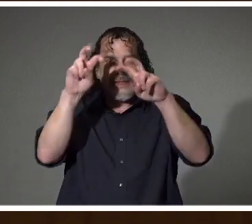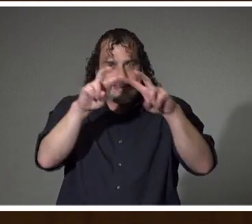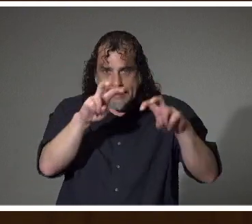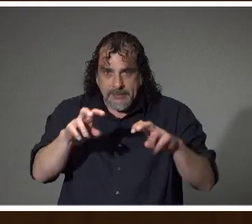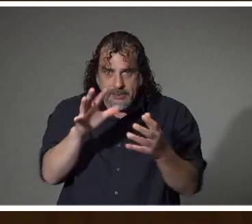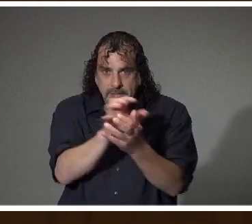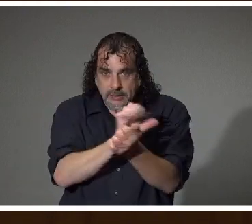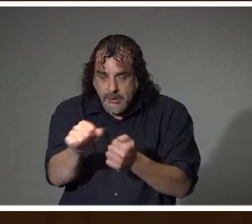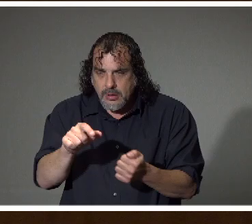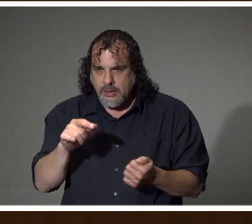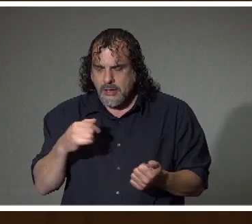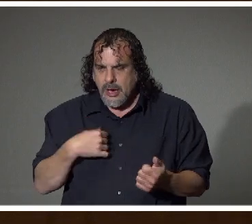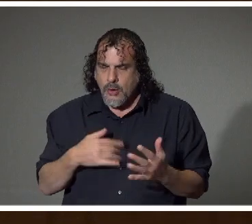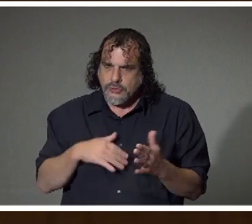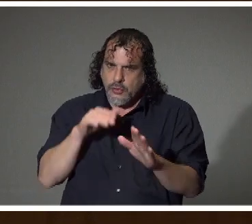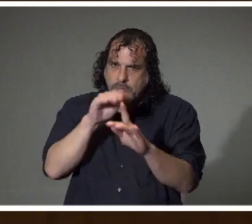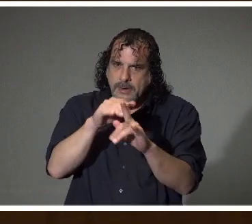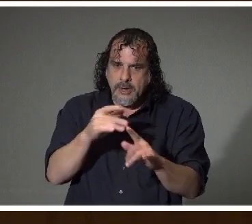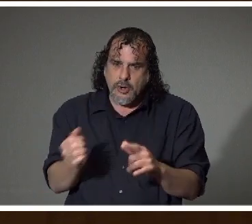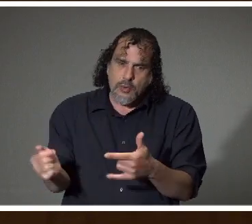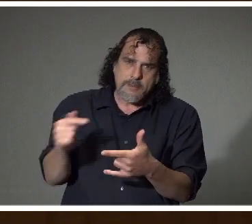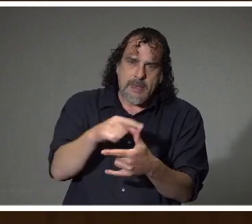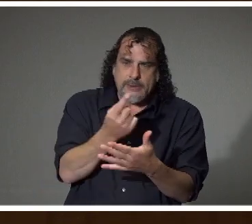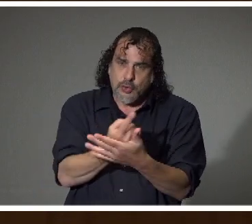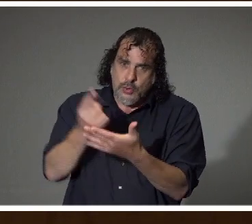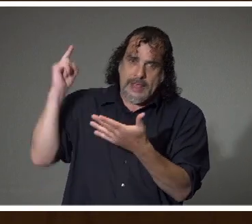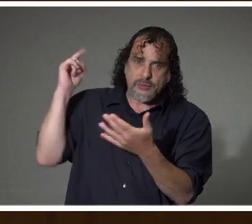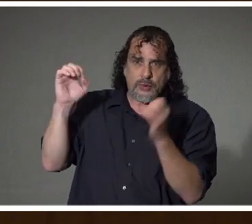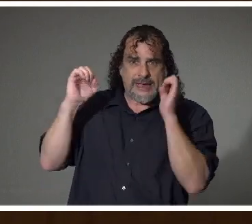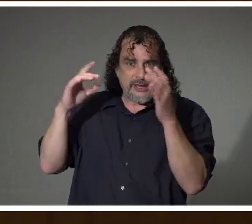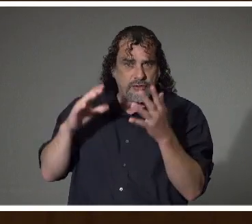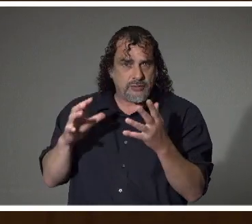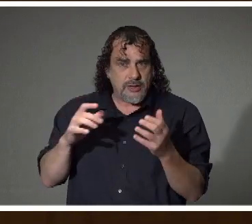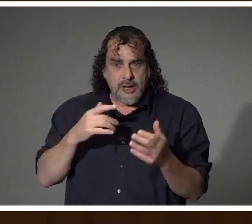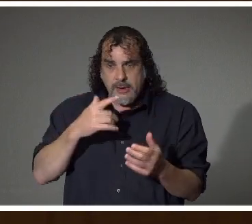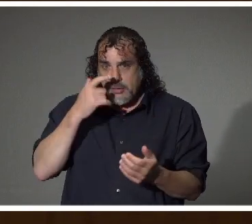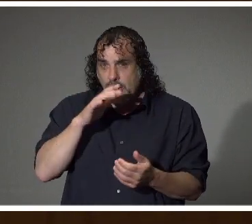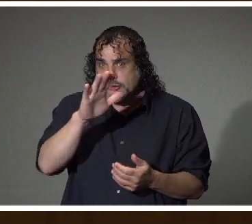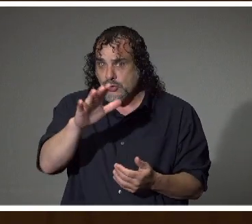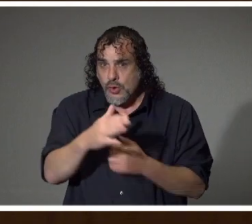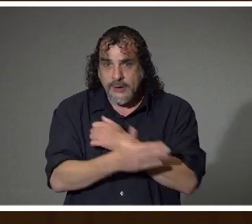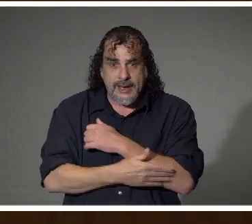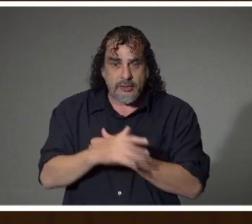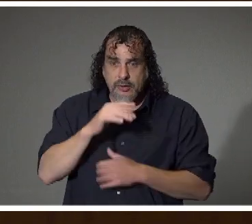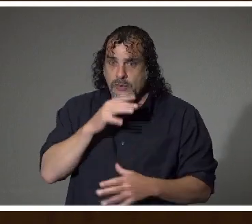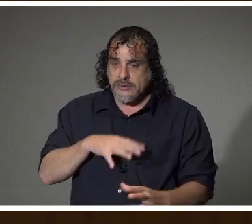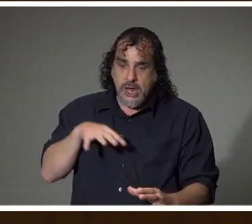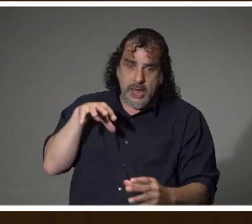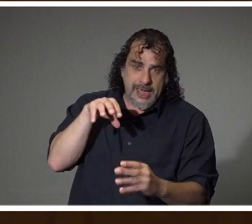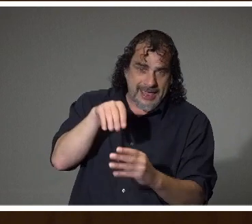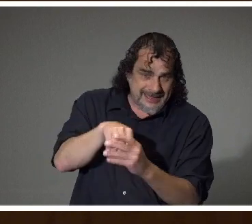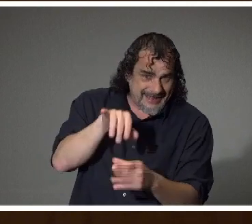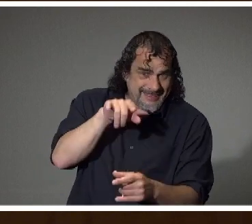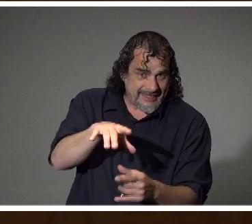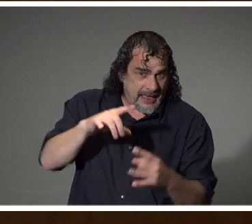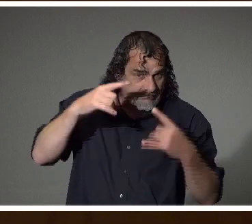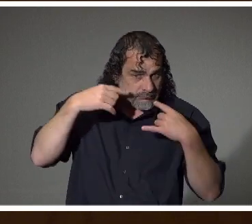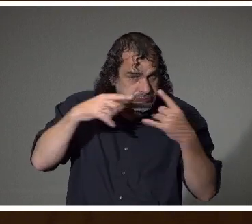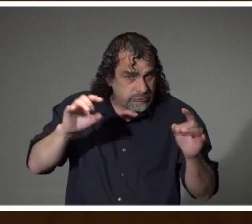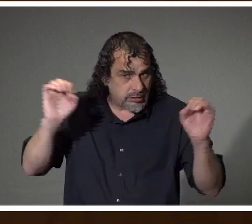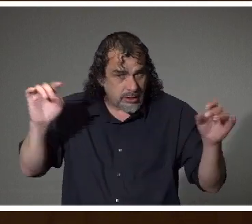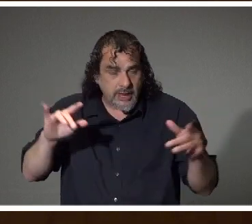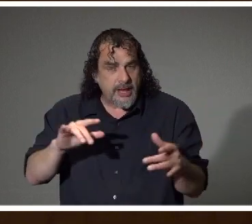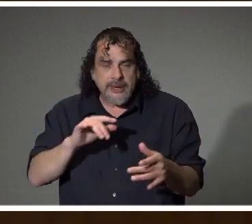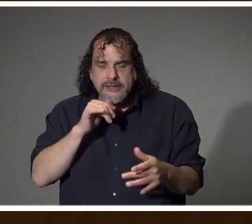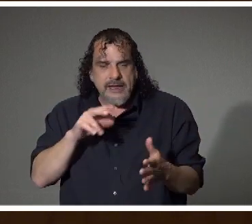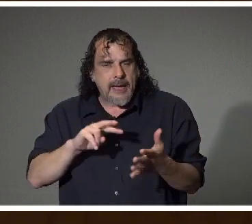that going back to the Easter storm, just because your county was not declared as a part of that declaration does not mean that they